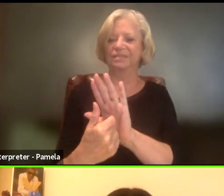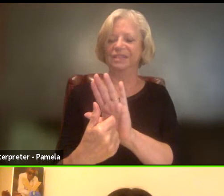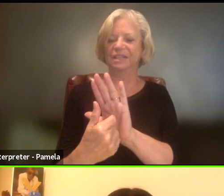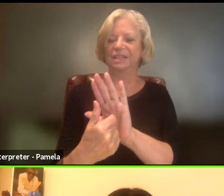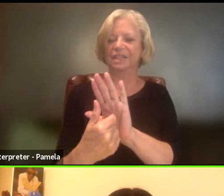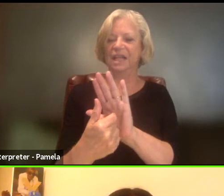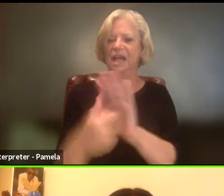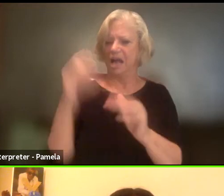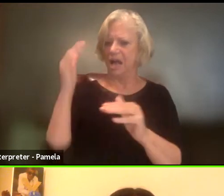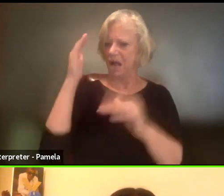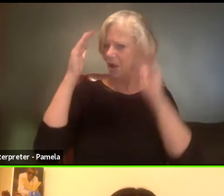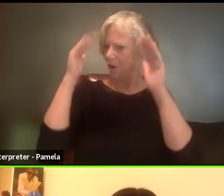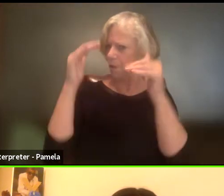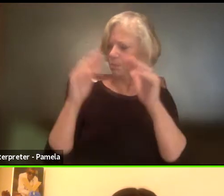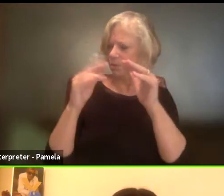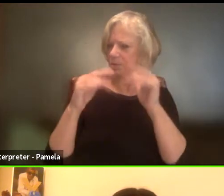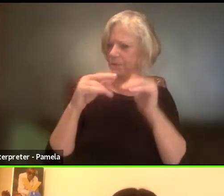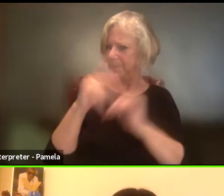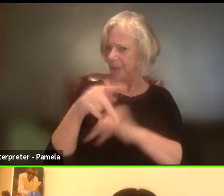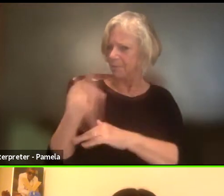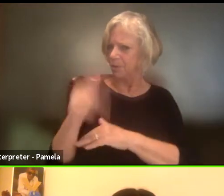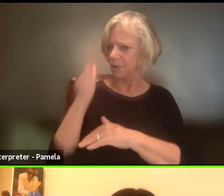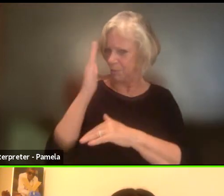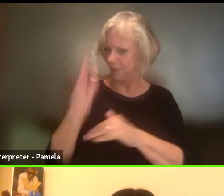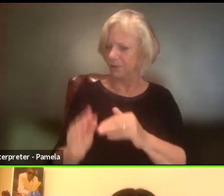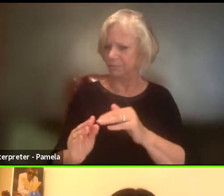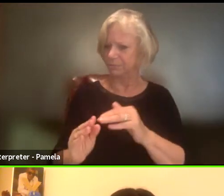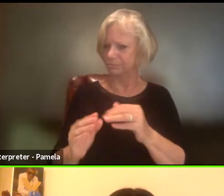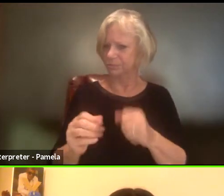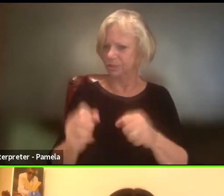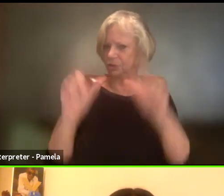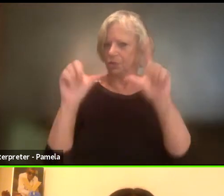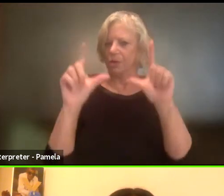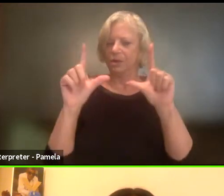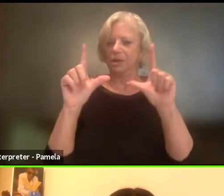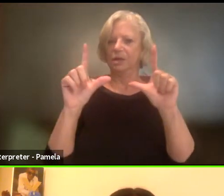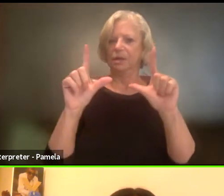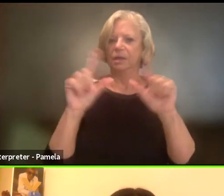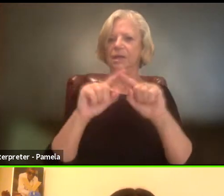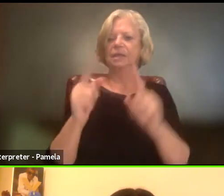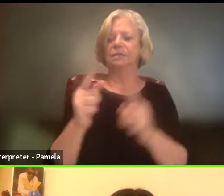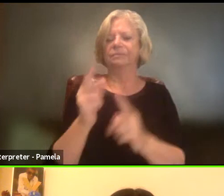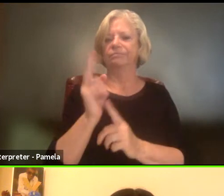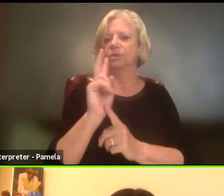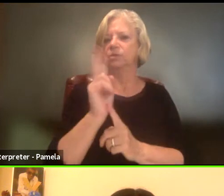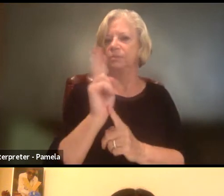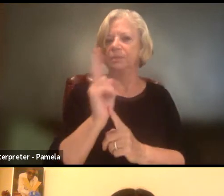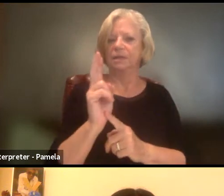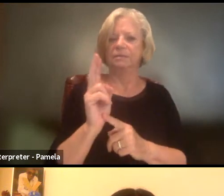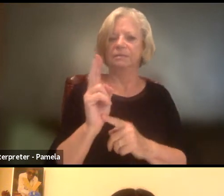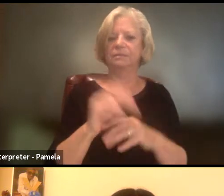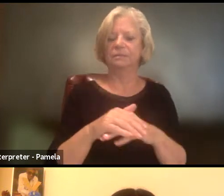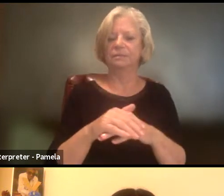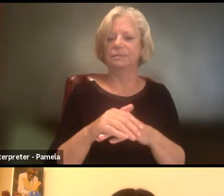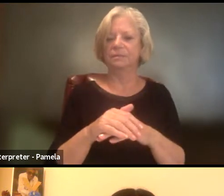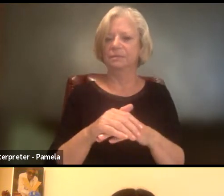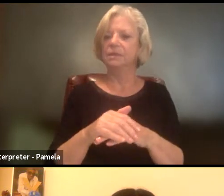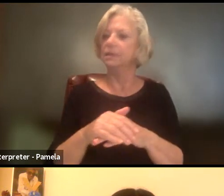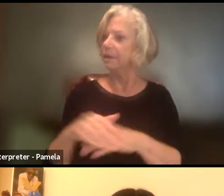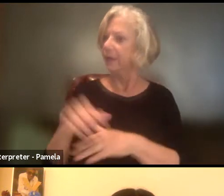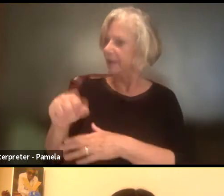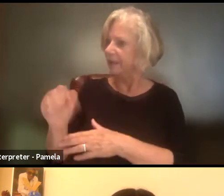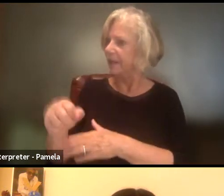PowerPoint or if we can play it. It's about a 2-minute clip. We would love to have you play